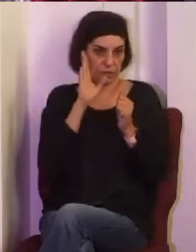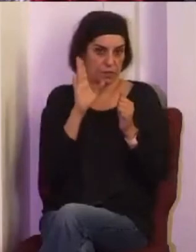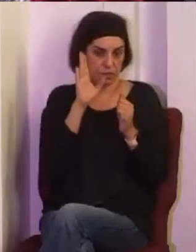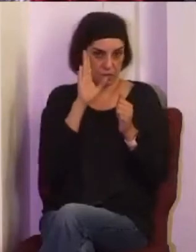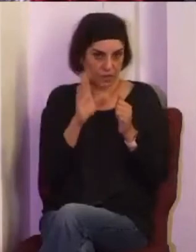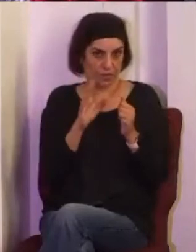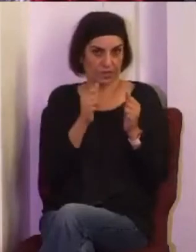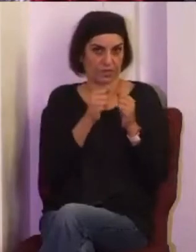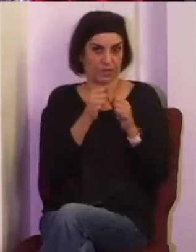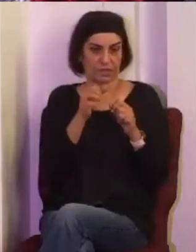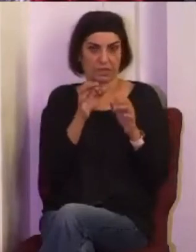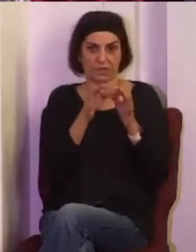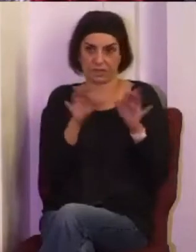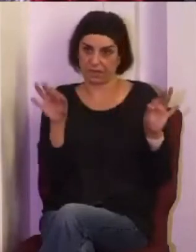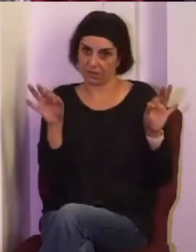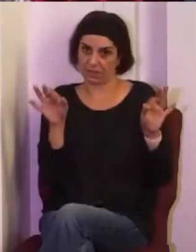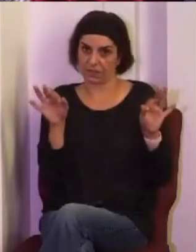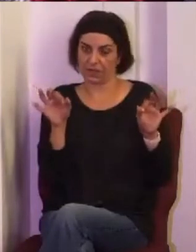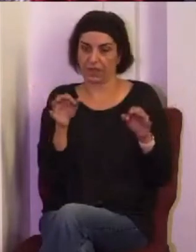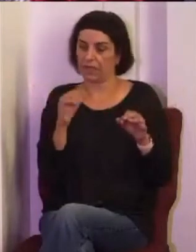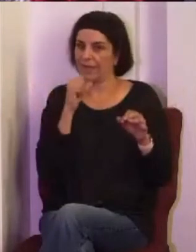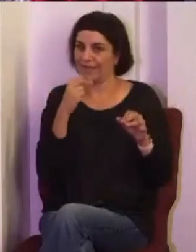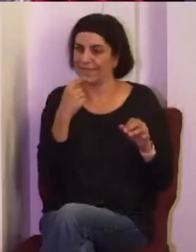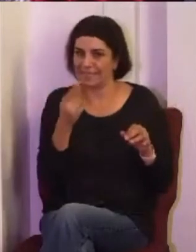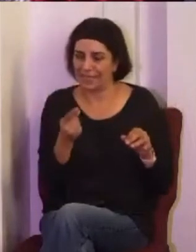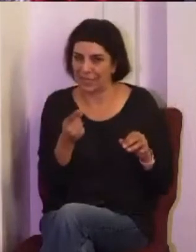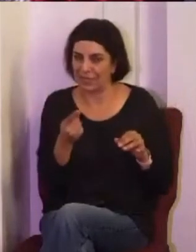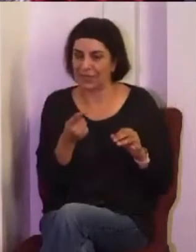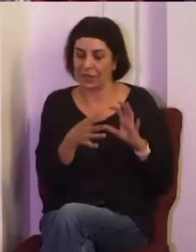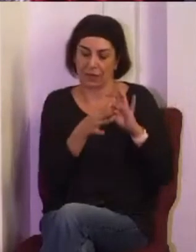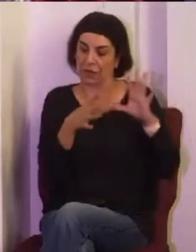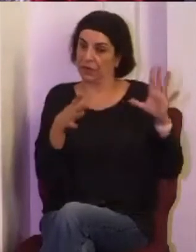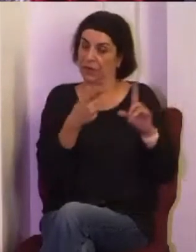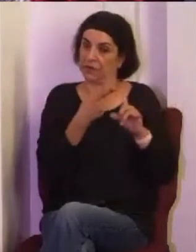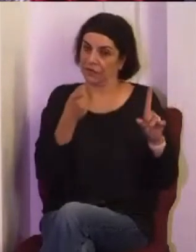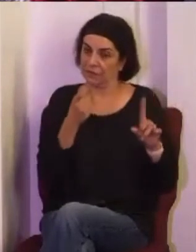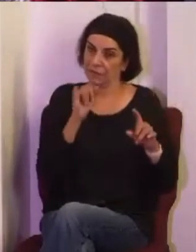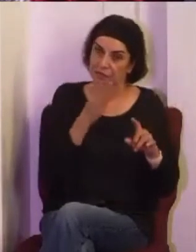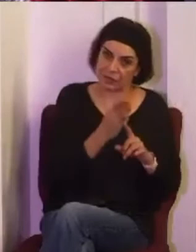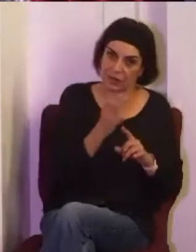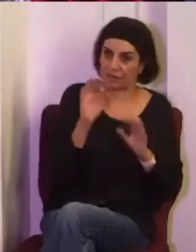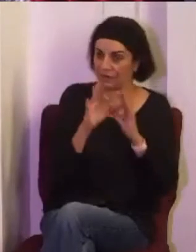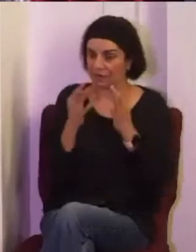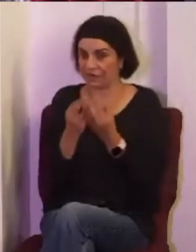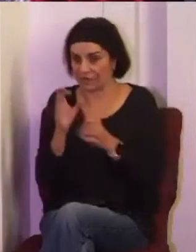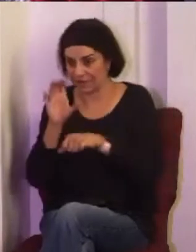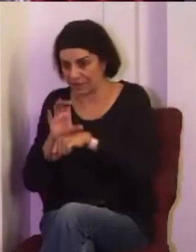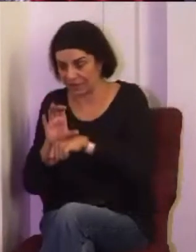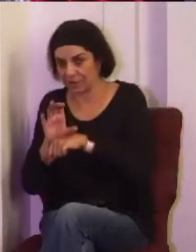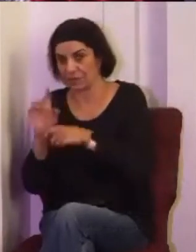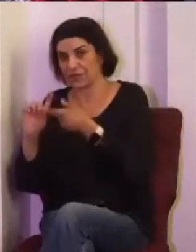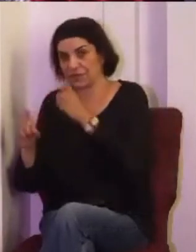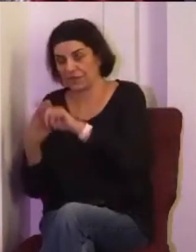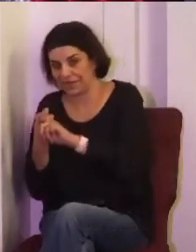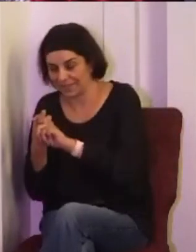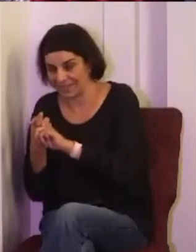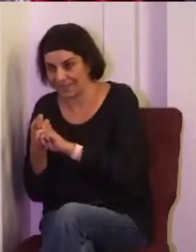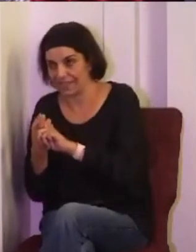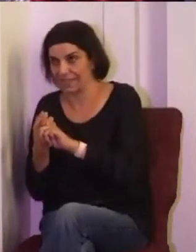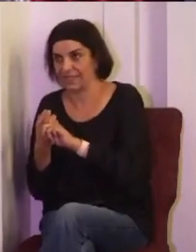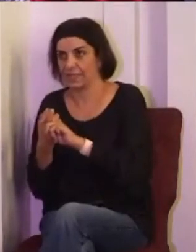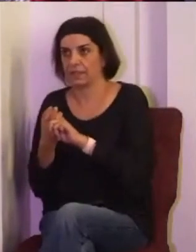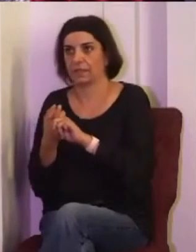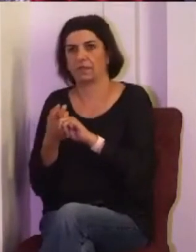you free sometimes from your job and your family and your church and your friends and, you know. But it